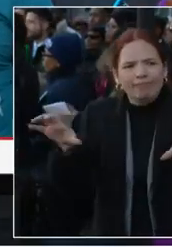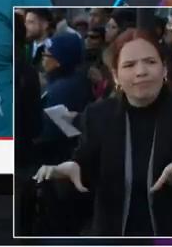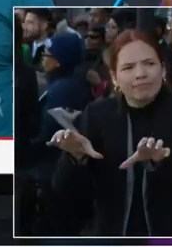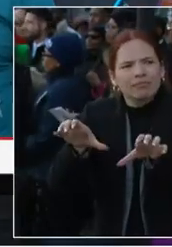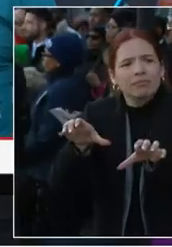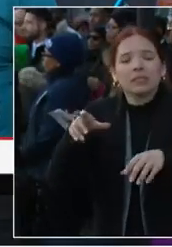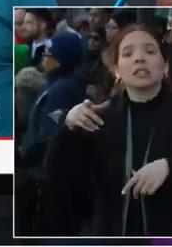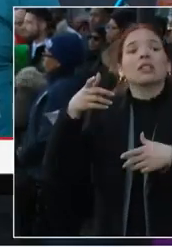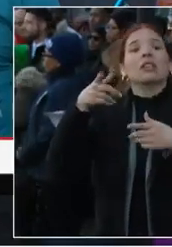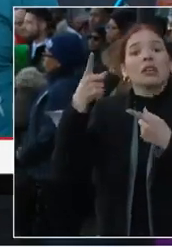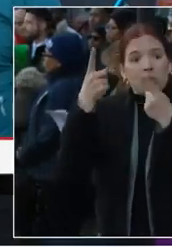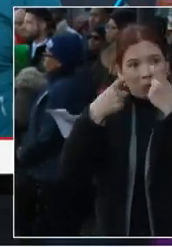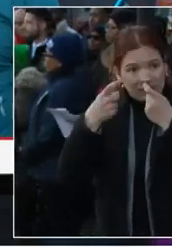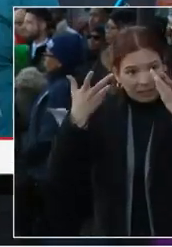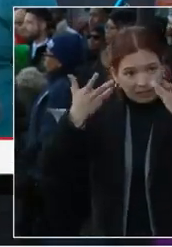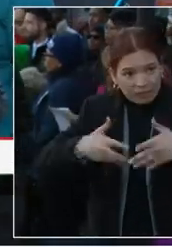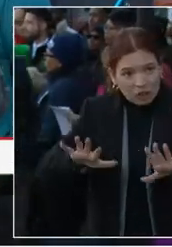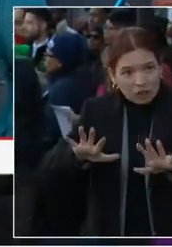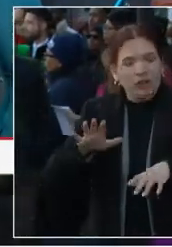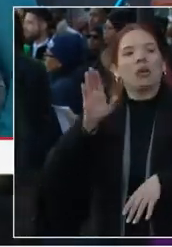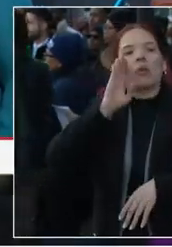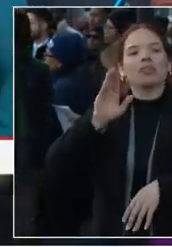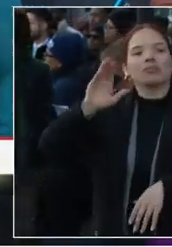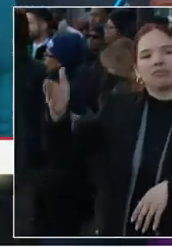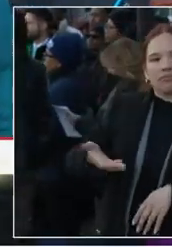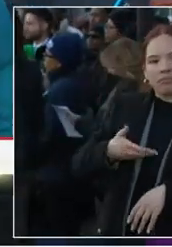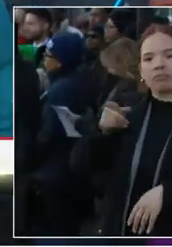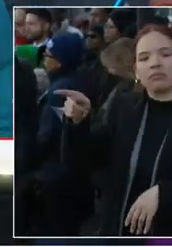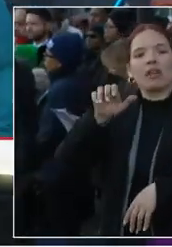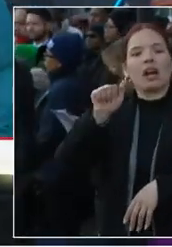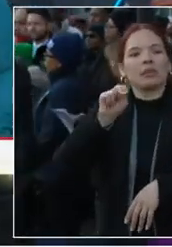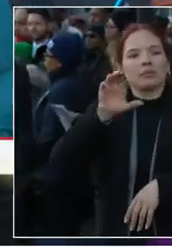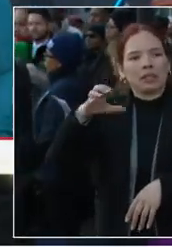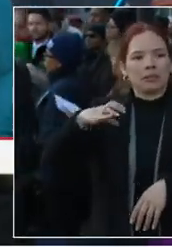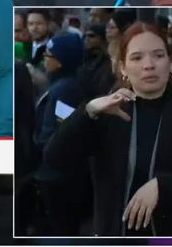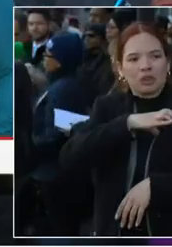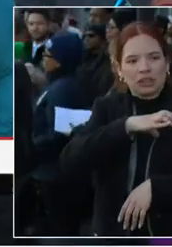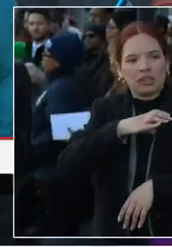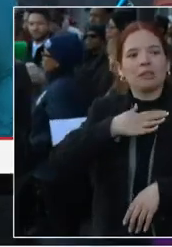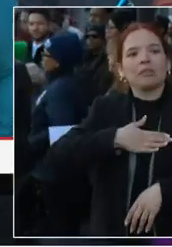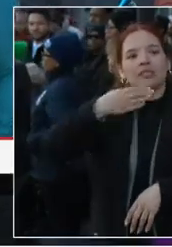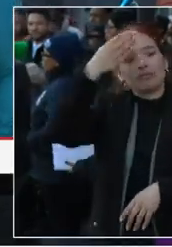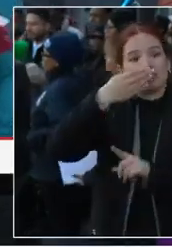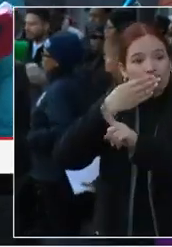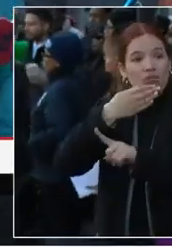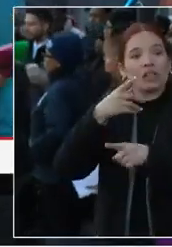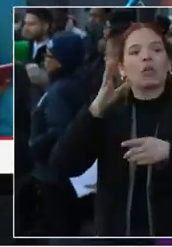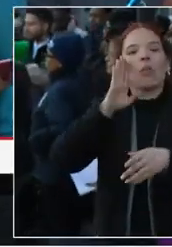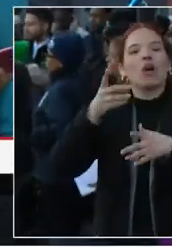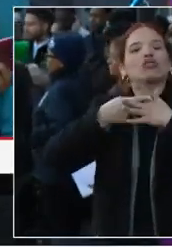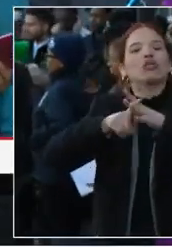I'm gonna invite the ANC commissioners to come to the front, and we're gonna begin our walk. Thank you.